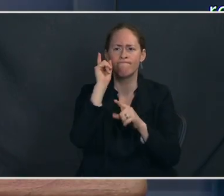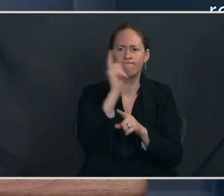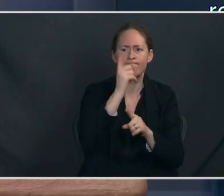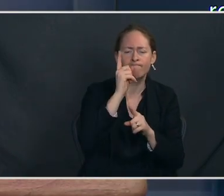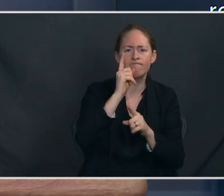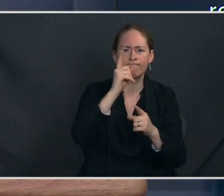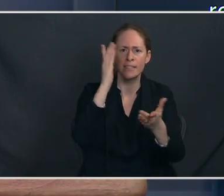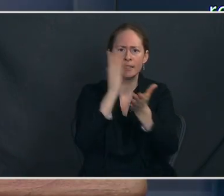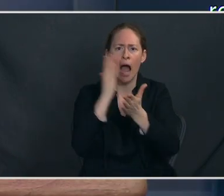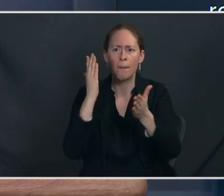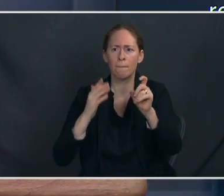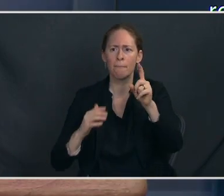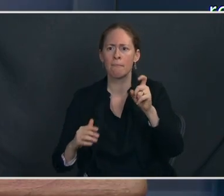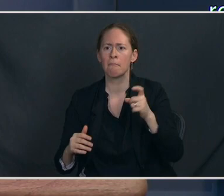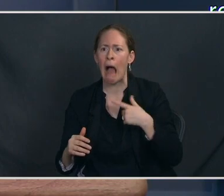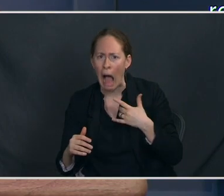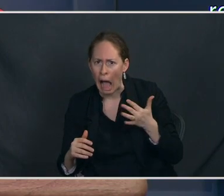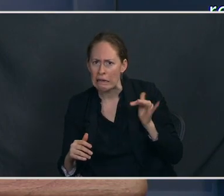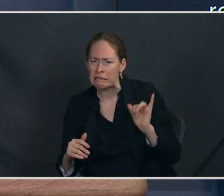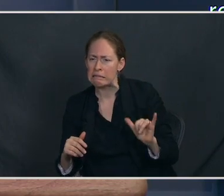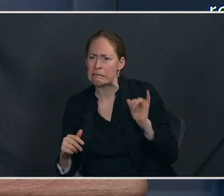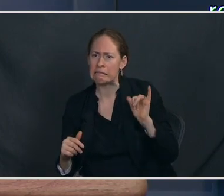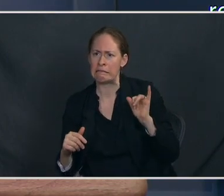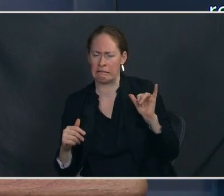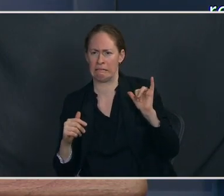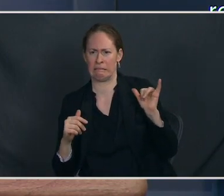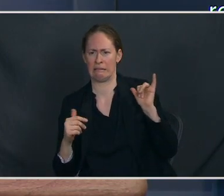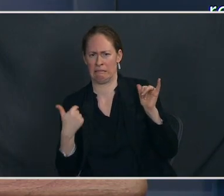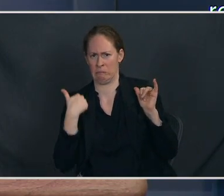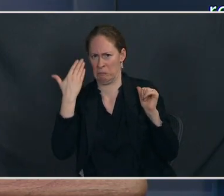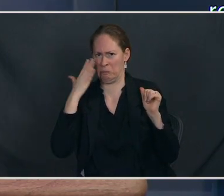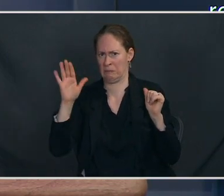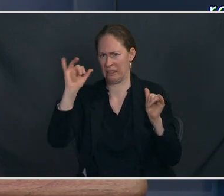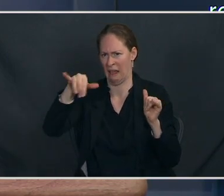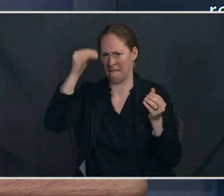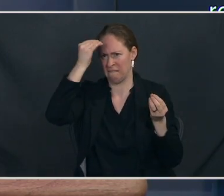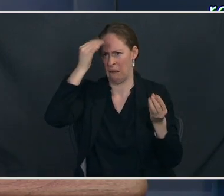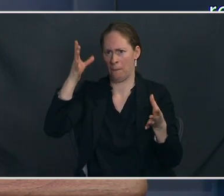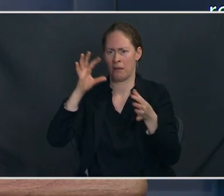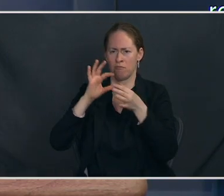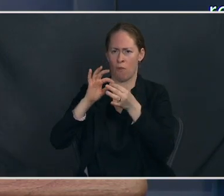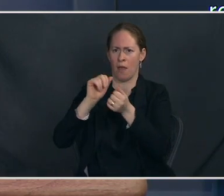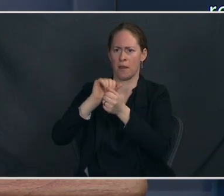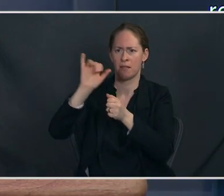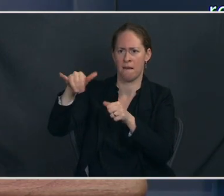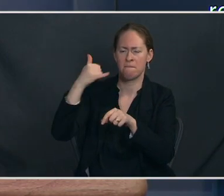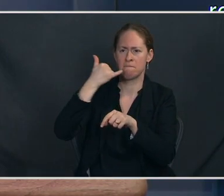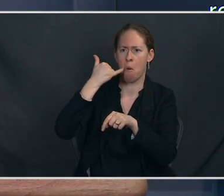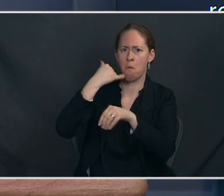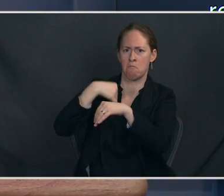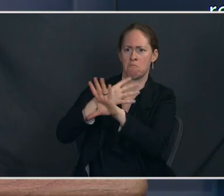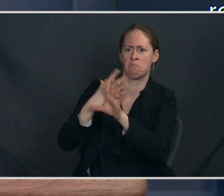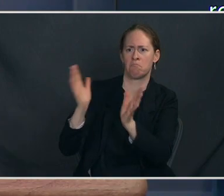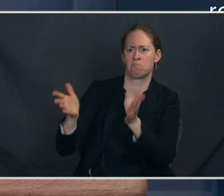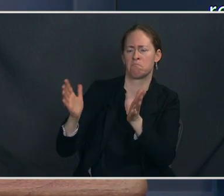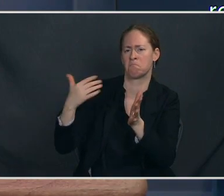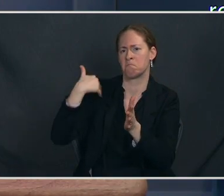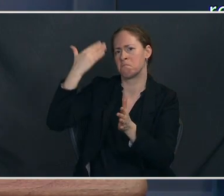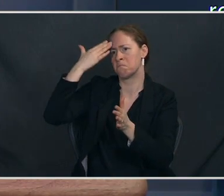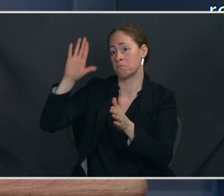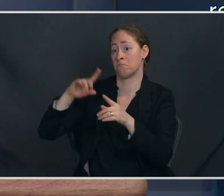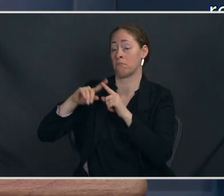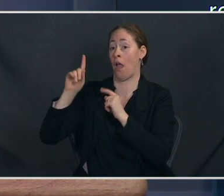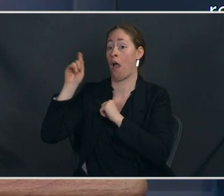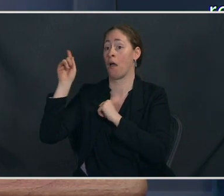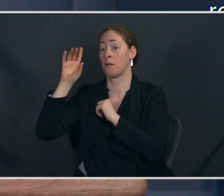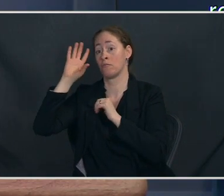any more for you on the particular readout, but I can convey that we continue to believe, the president continues to believe, that Nord Stream 2 is a bad deal